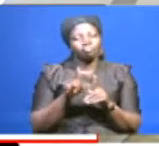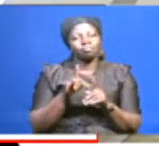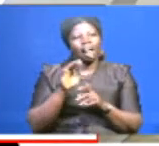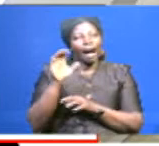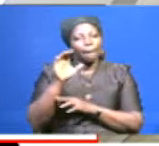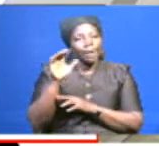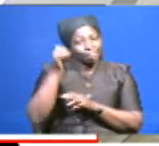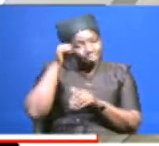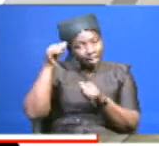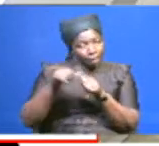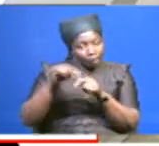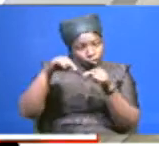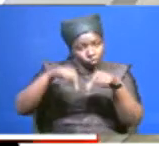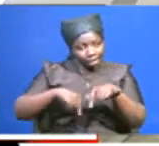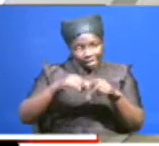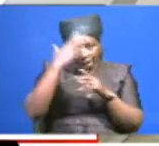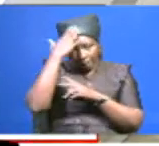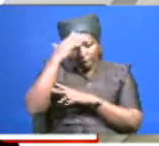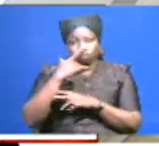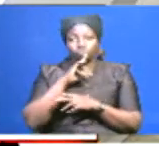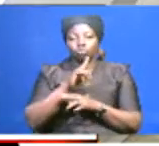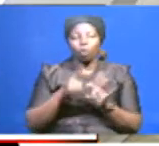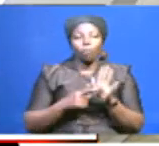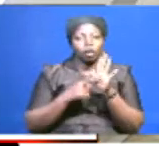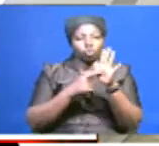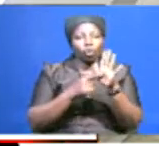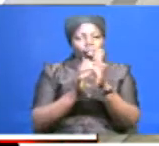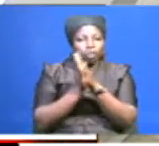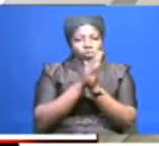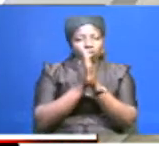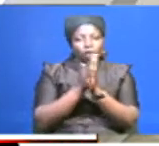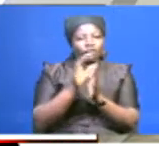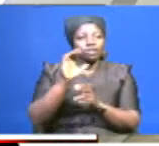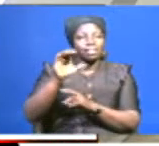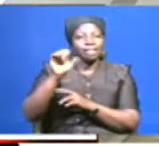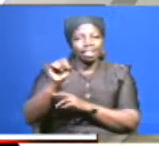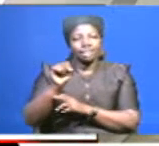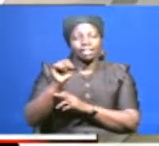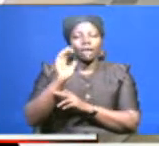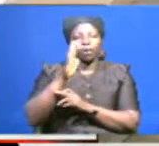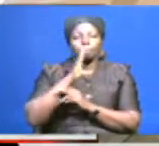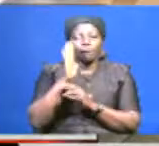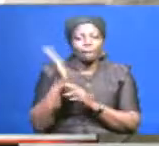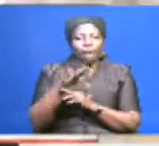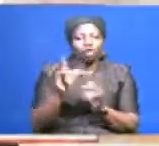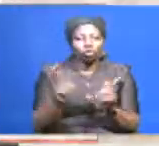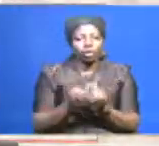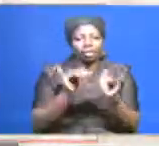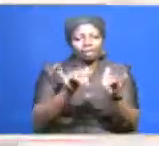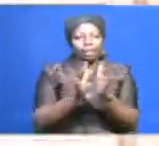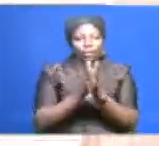Monday, so we feature the cabinet. We'll be back shortly. Do stay with us.